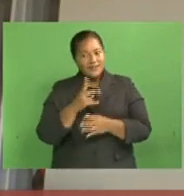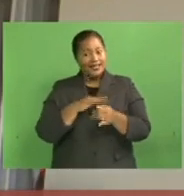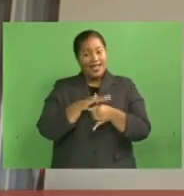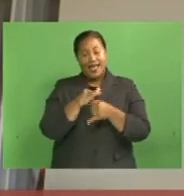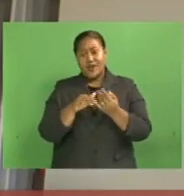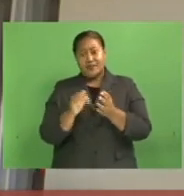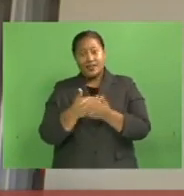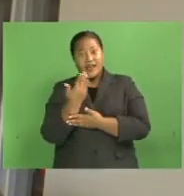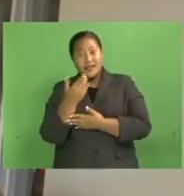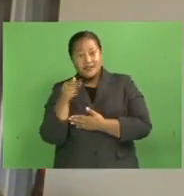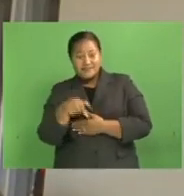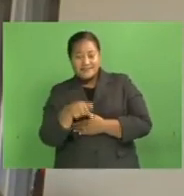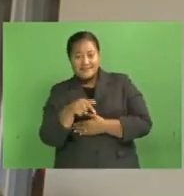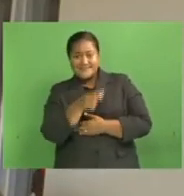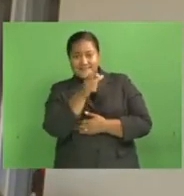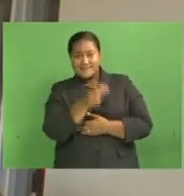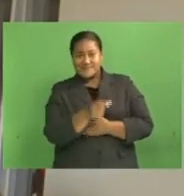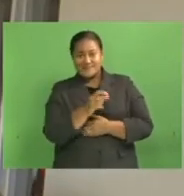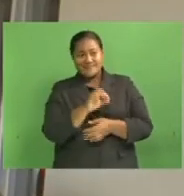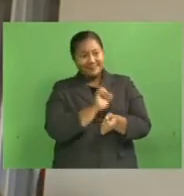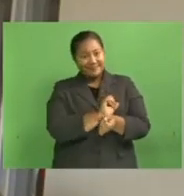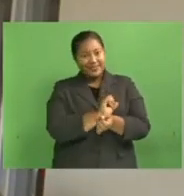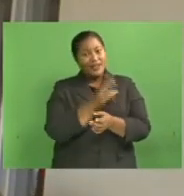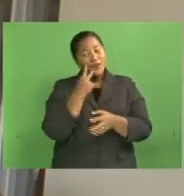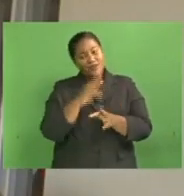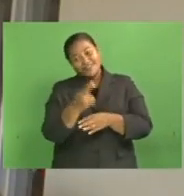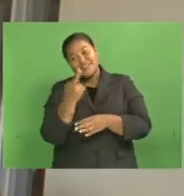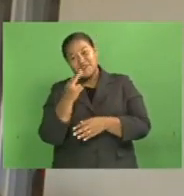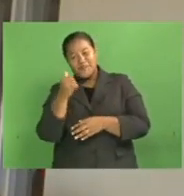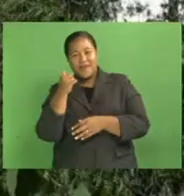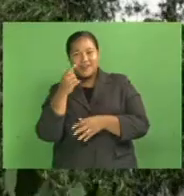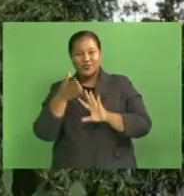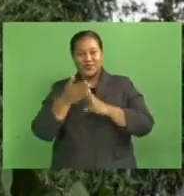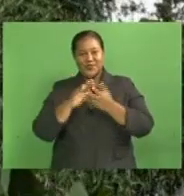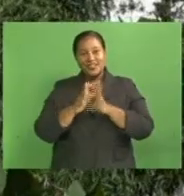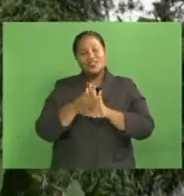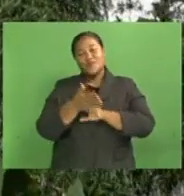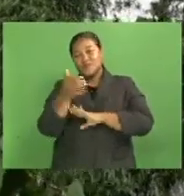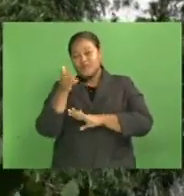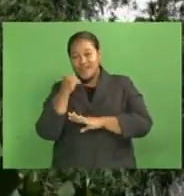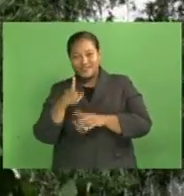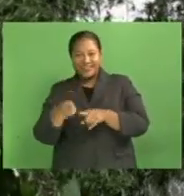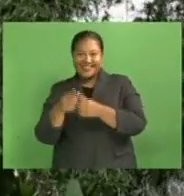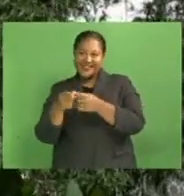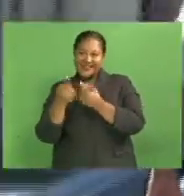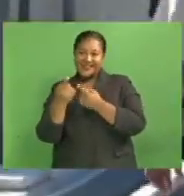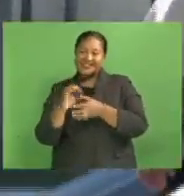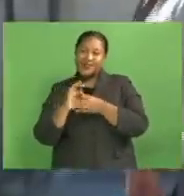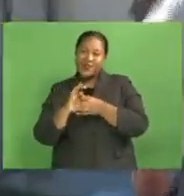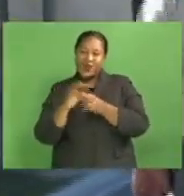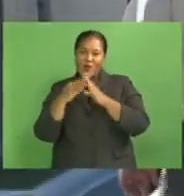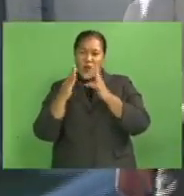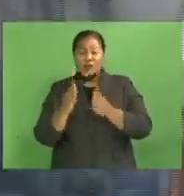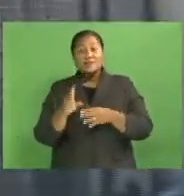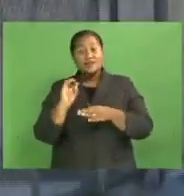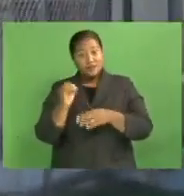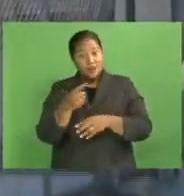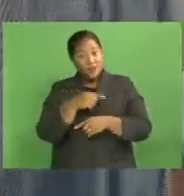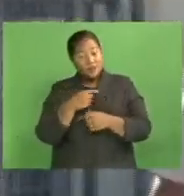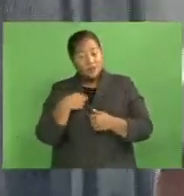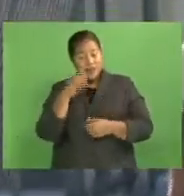these prisoners will return to their to the community. They will return to their various homes, and we believe